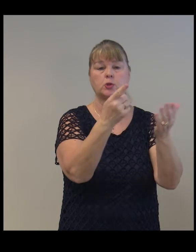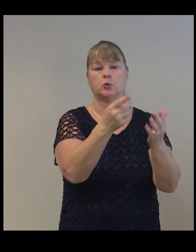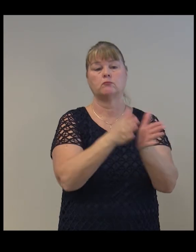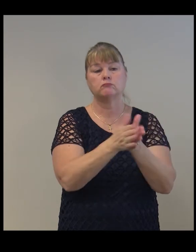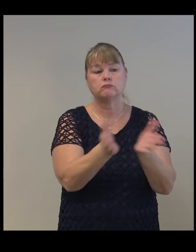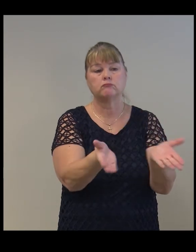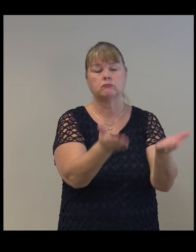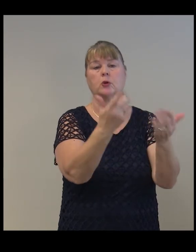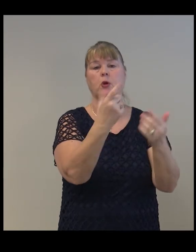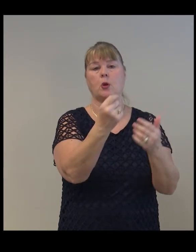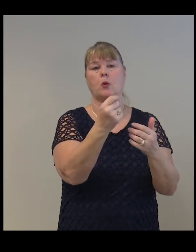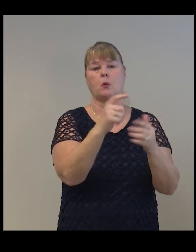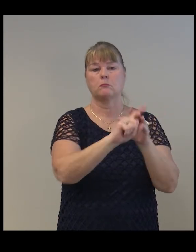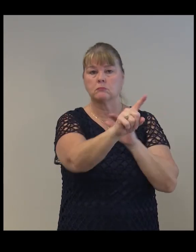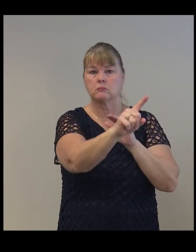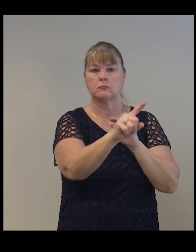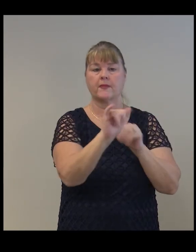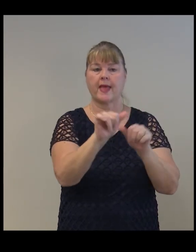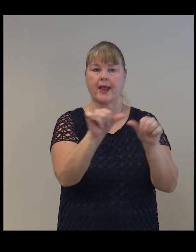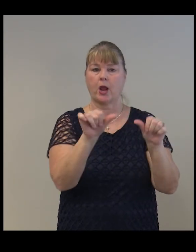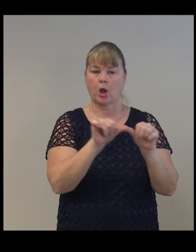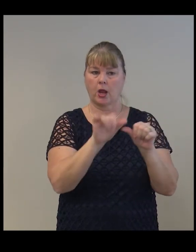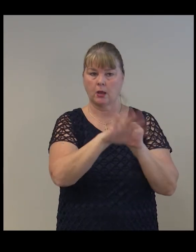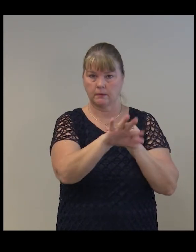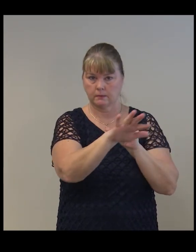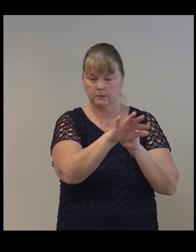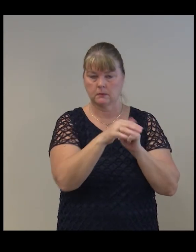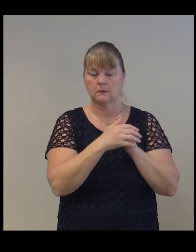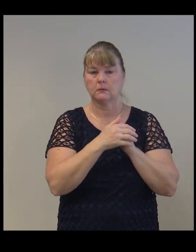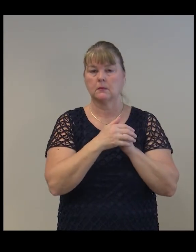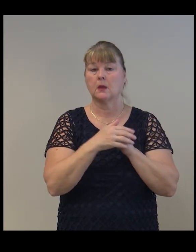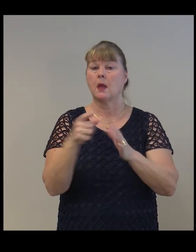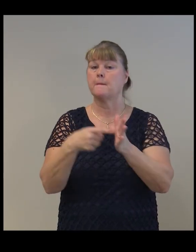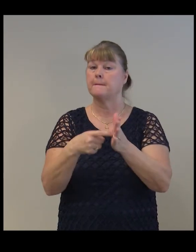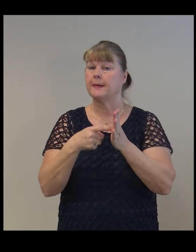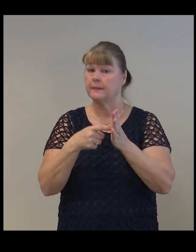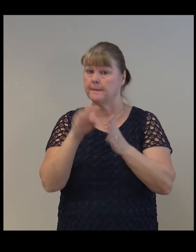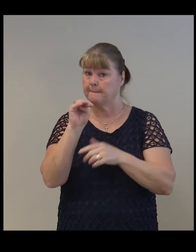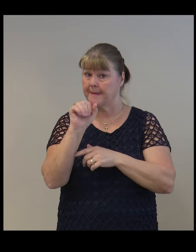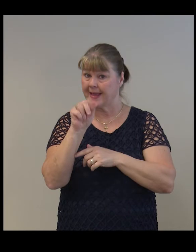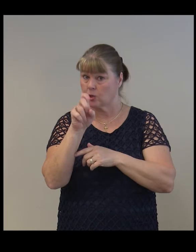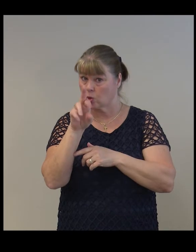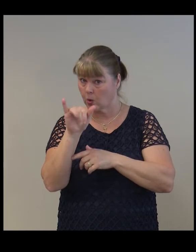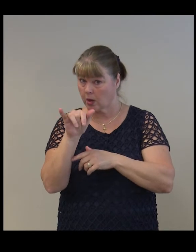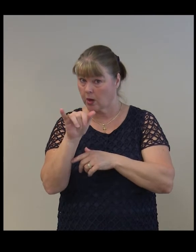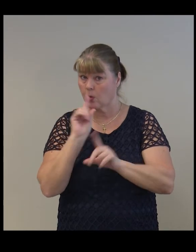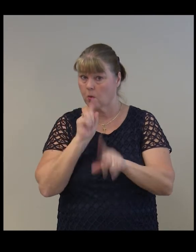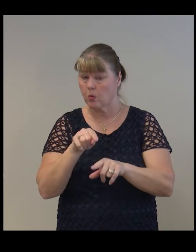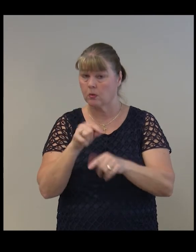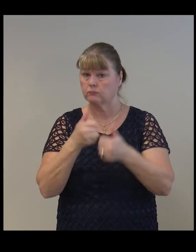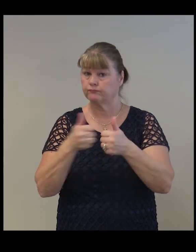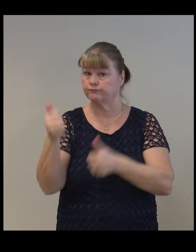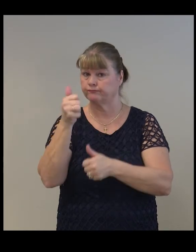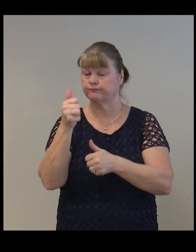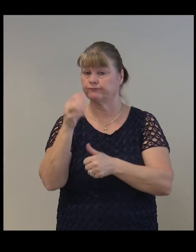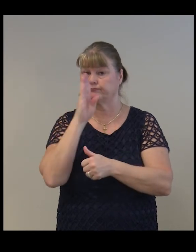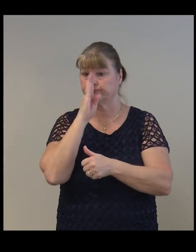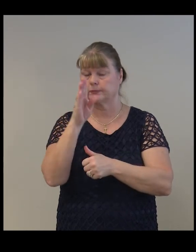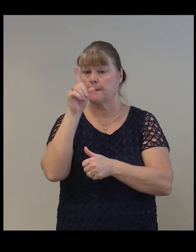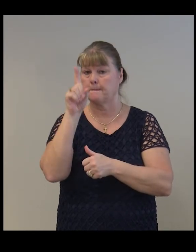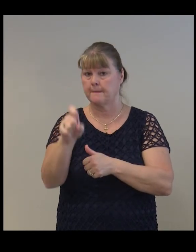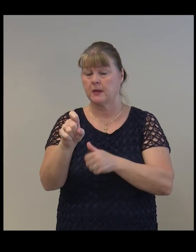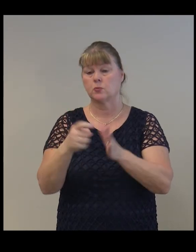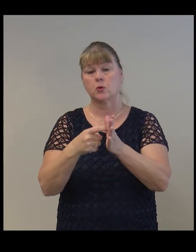and encourage residents to evacuate that target area. A mandatory evacuation order is an executive